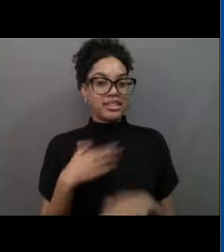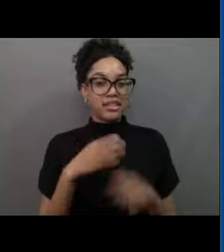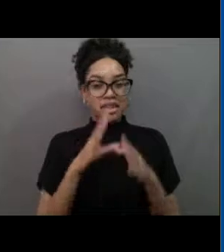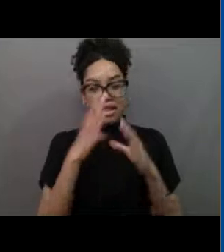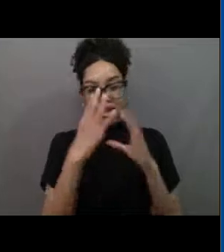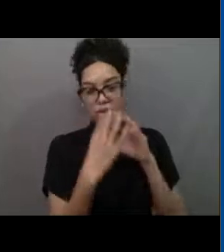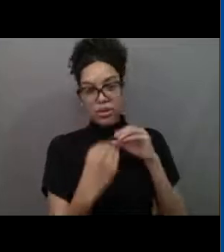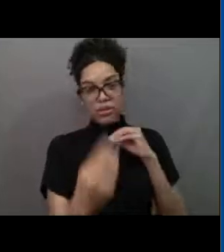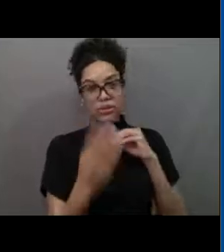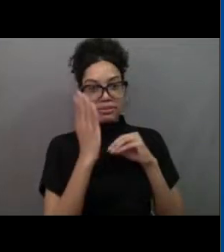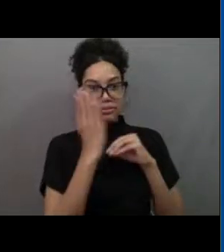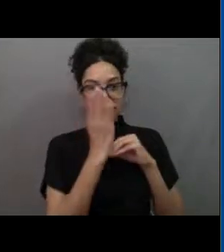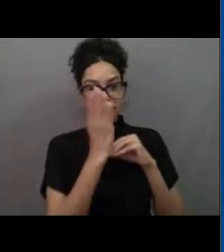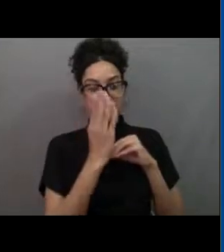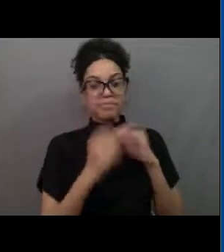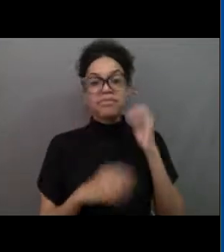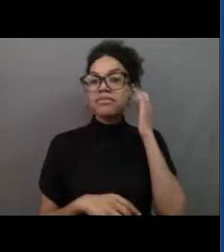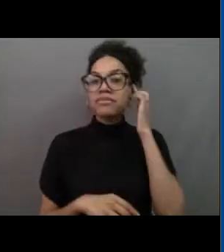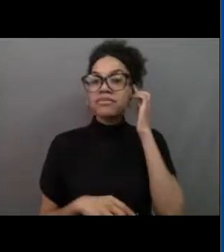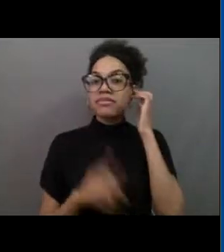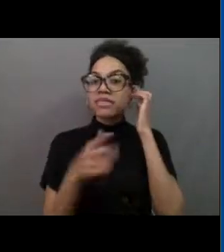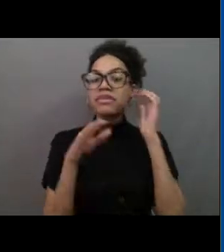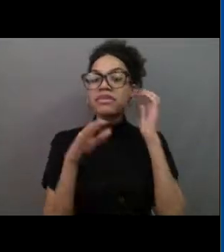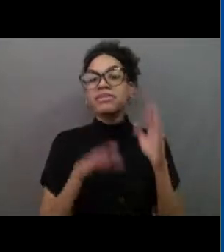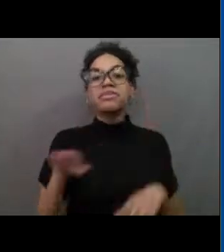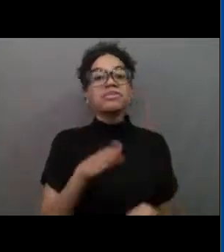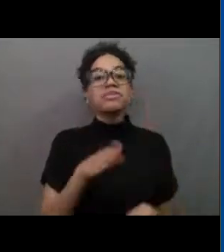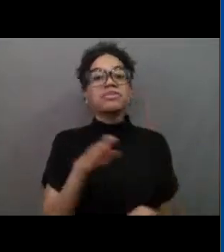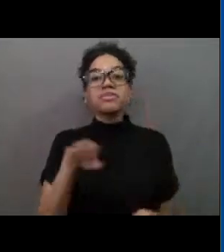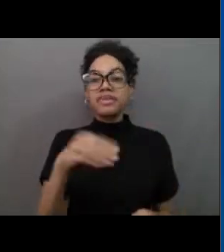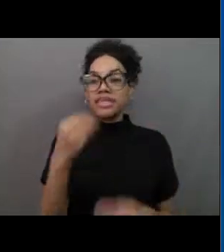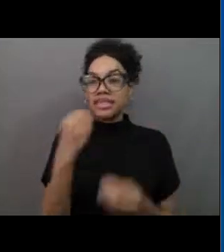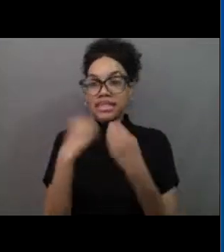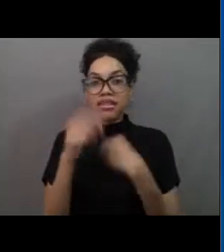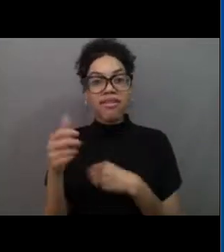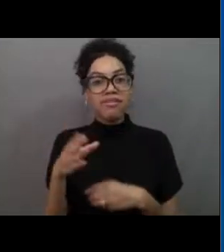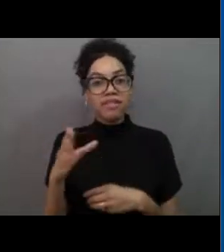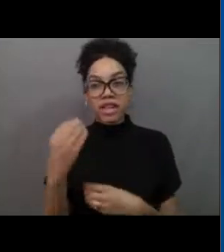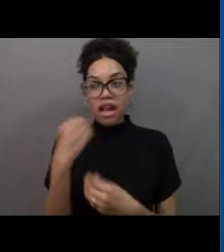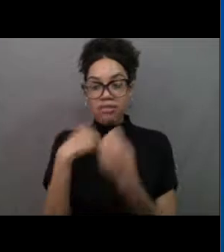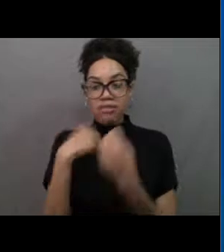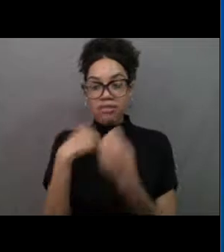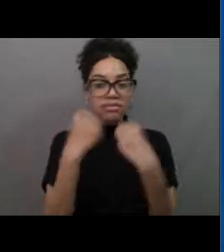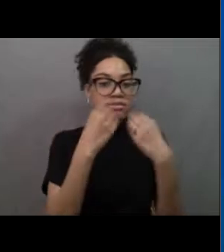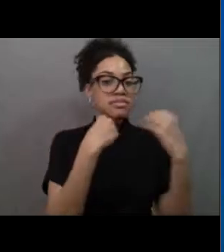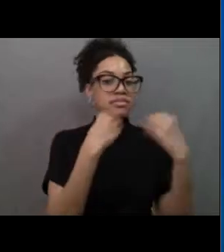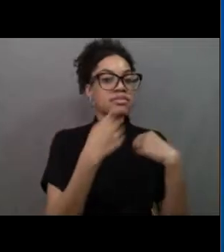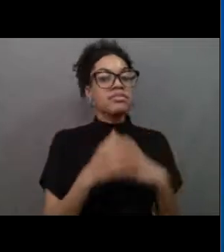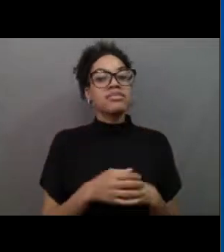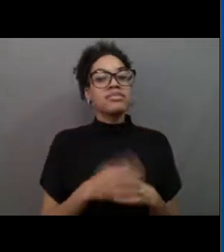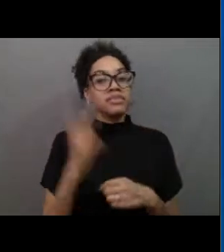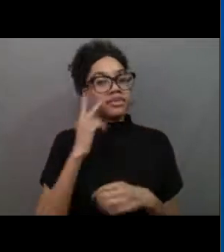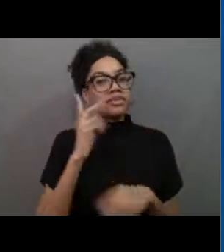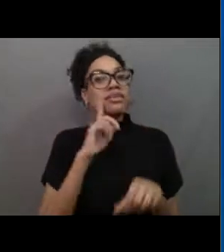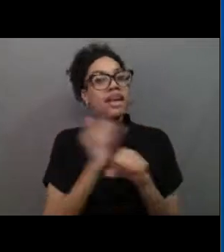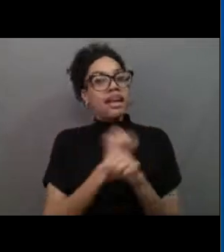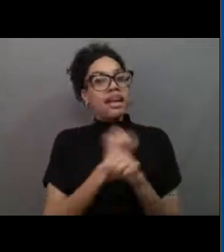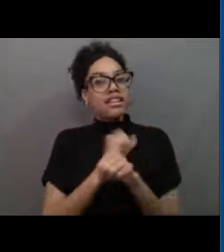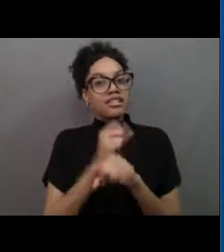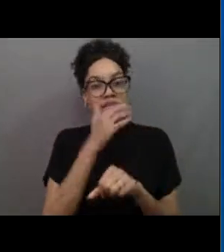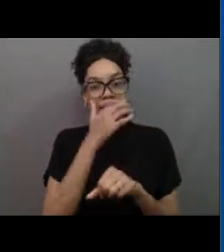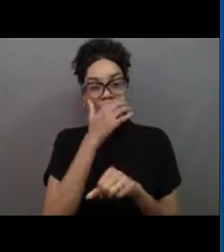swimming along the reef all the time. They eat other fish, and I have actually seen some predation out on the reef where they've gone after some other fish every